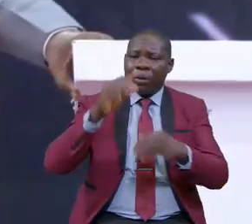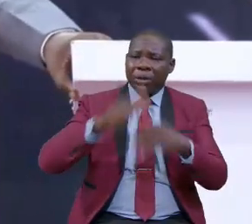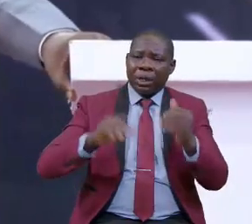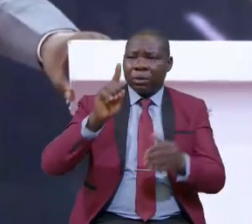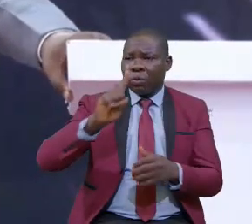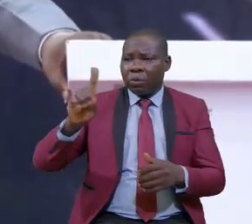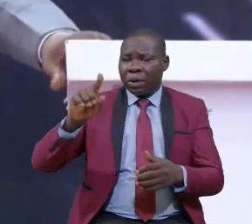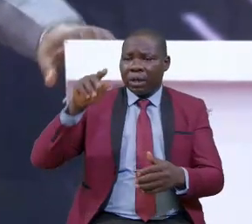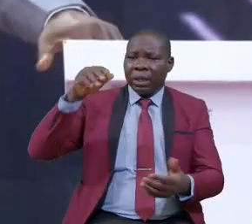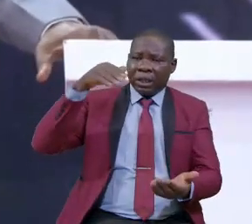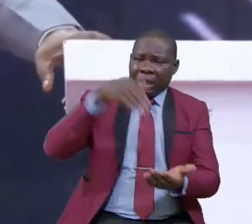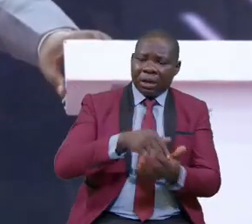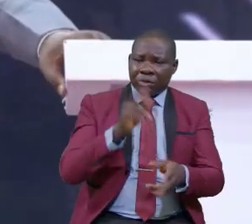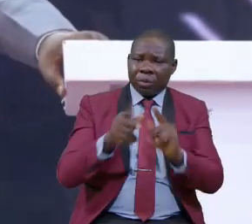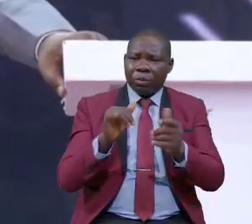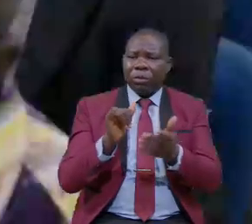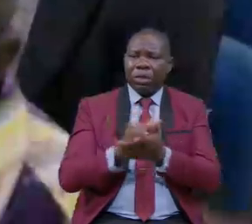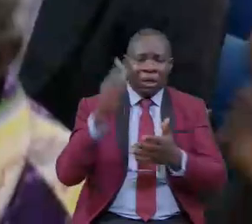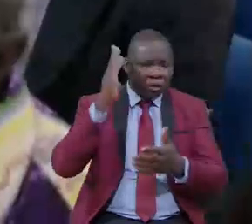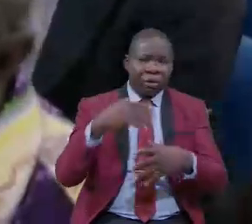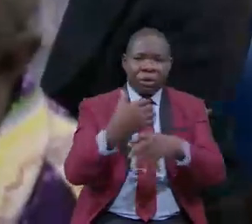you. I will not be replaced.